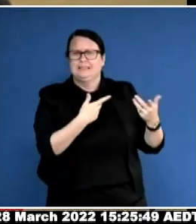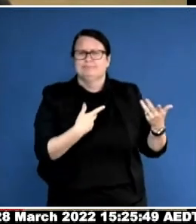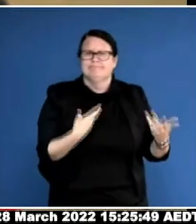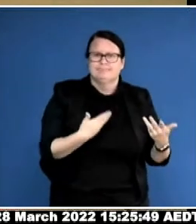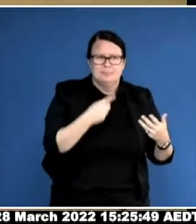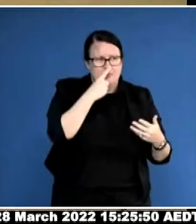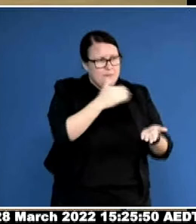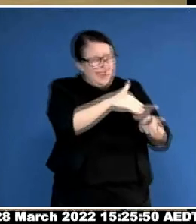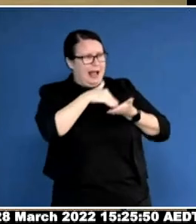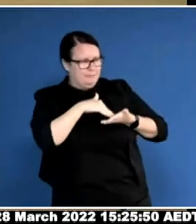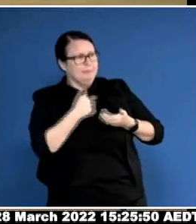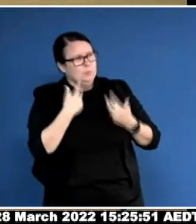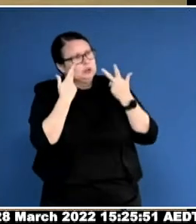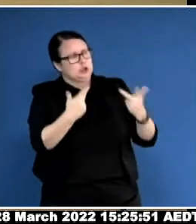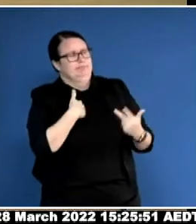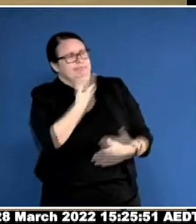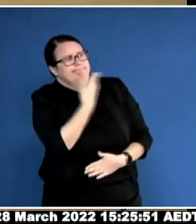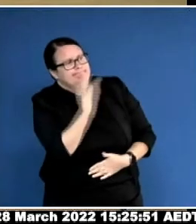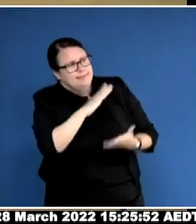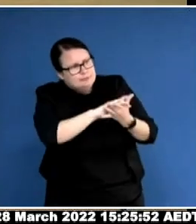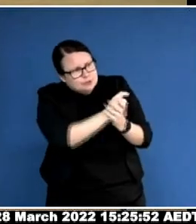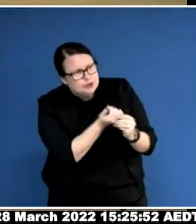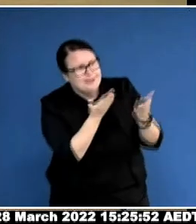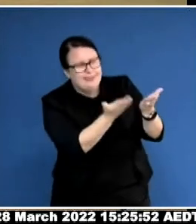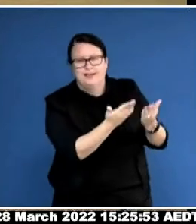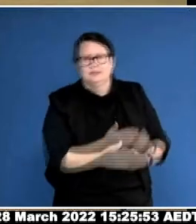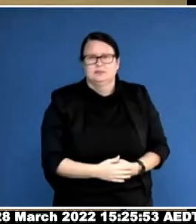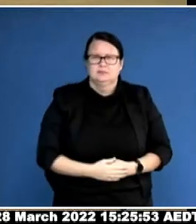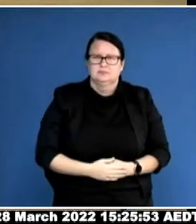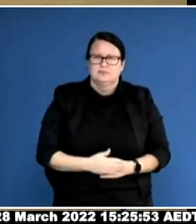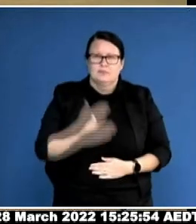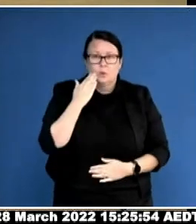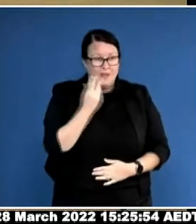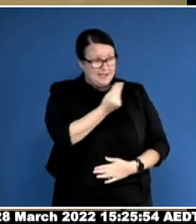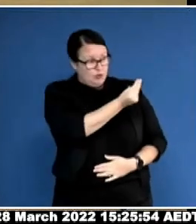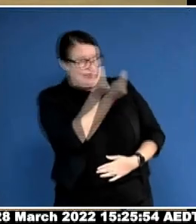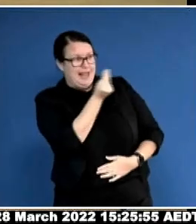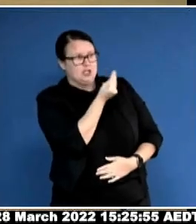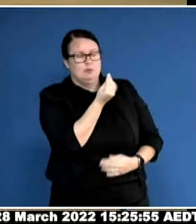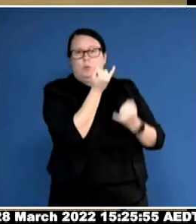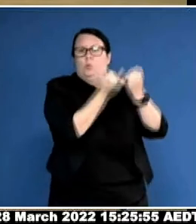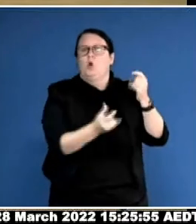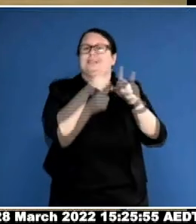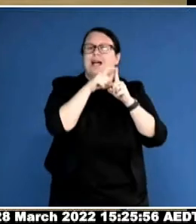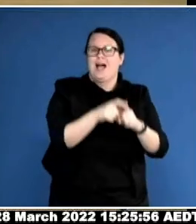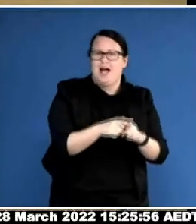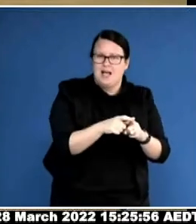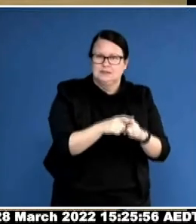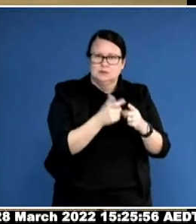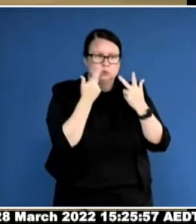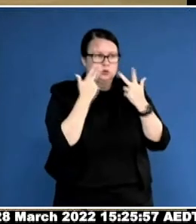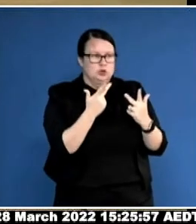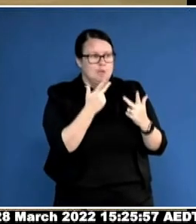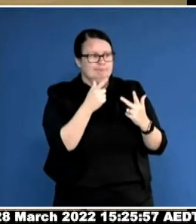people help you, you want to show your appreciation. When you're in an intimate relationship, it's hard to separate that